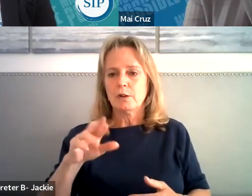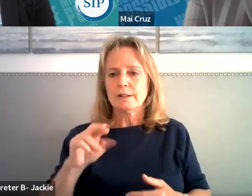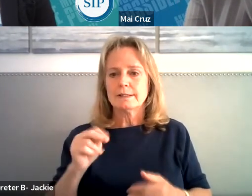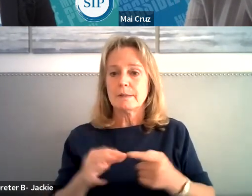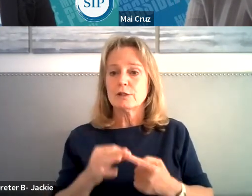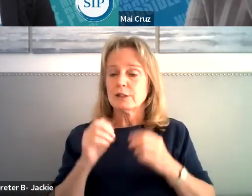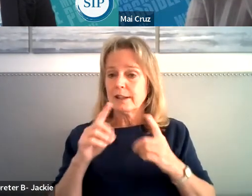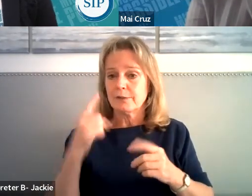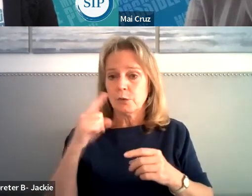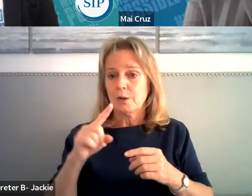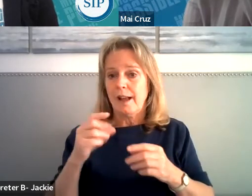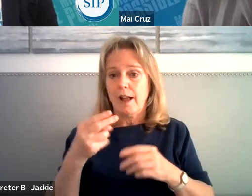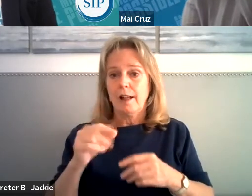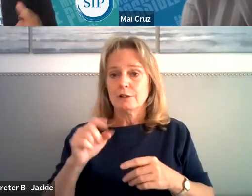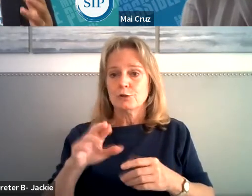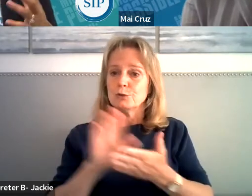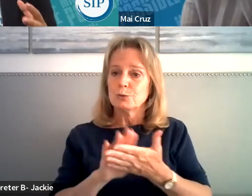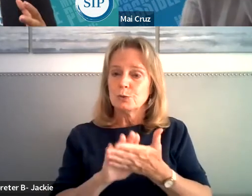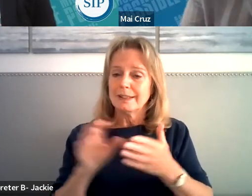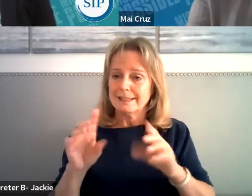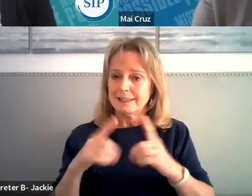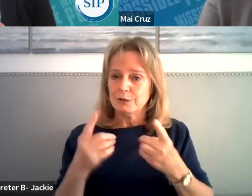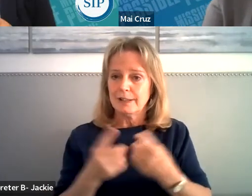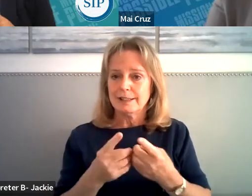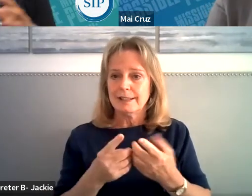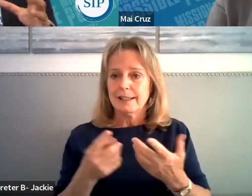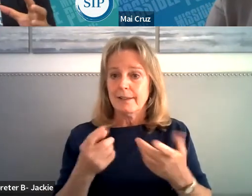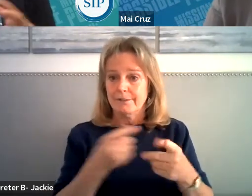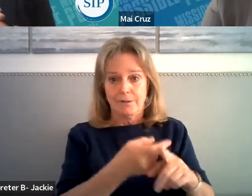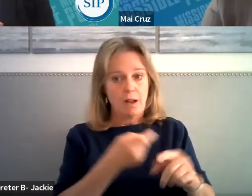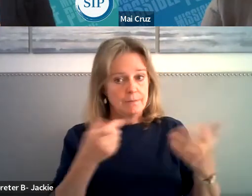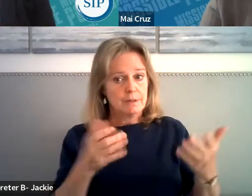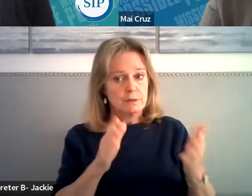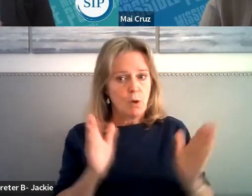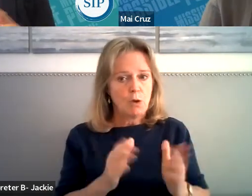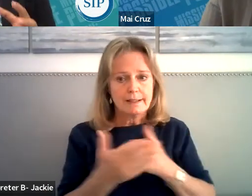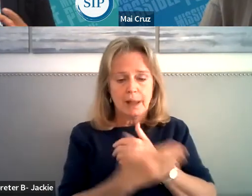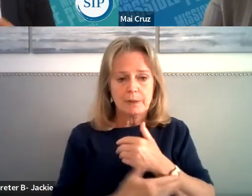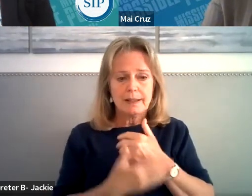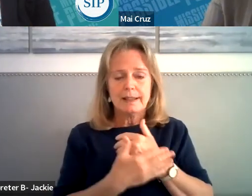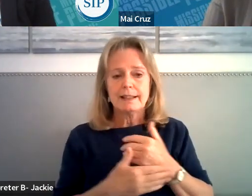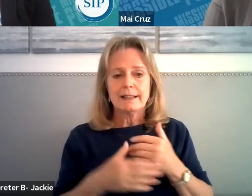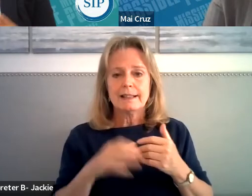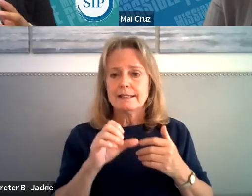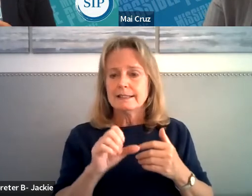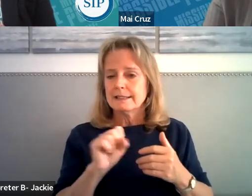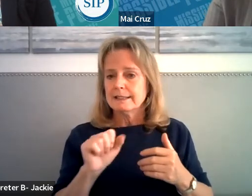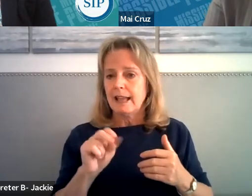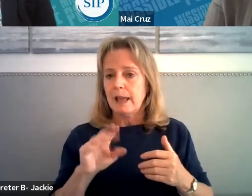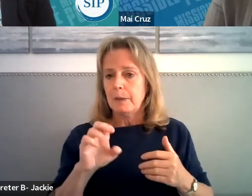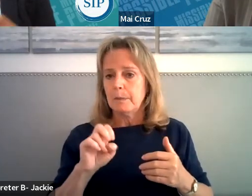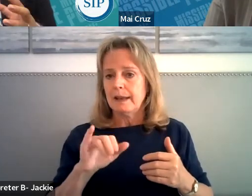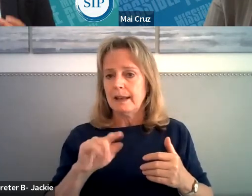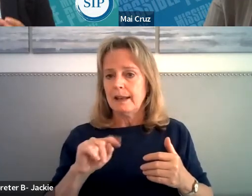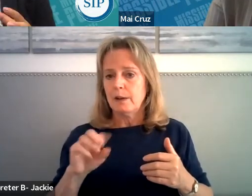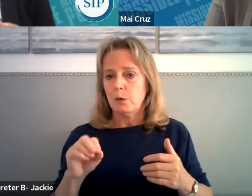for Hollister School District. Where we came from is in a small county in San Benito. San Benito